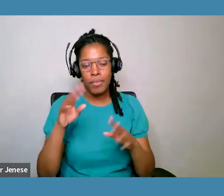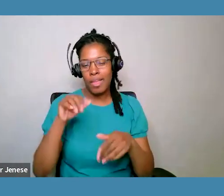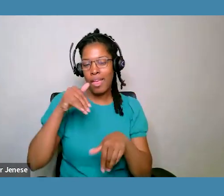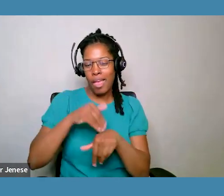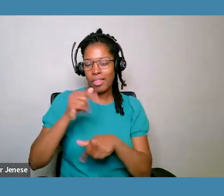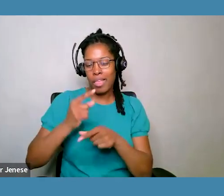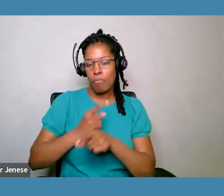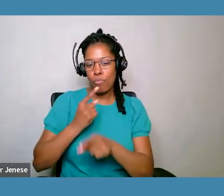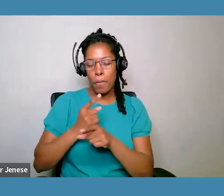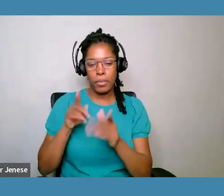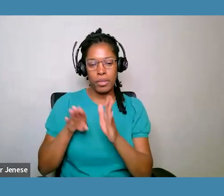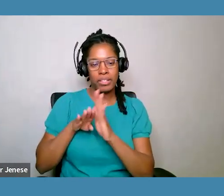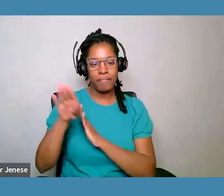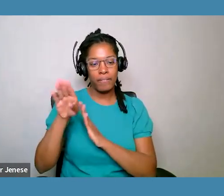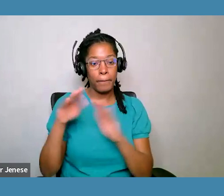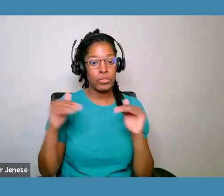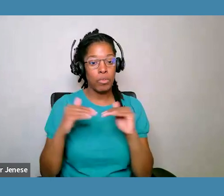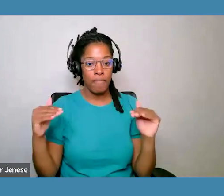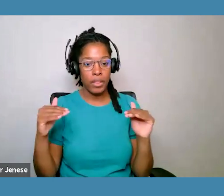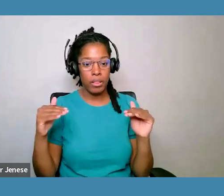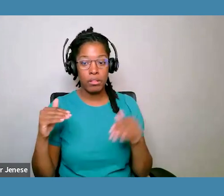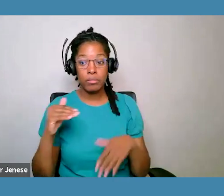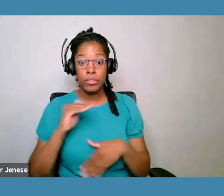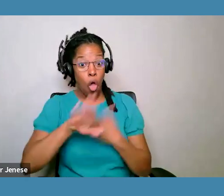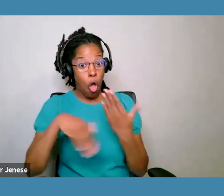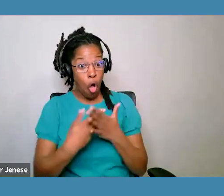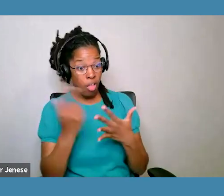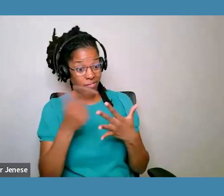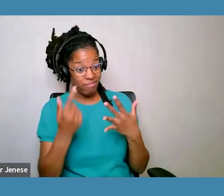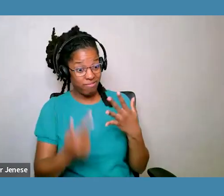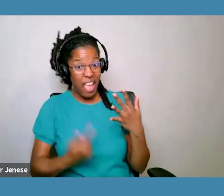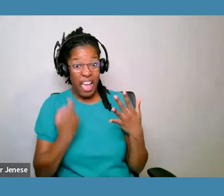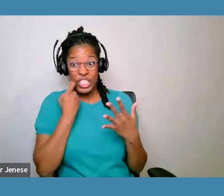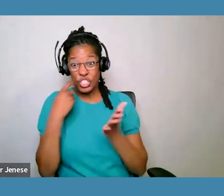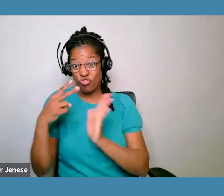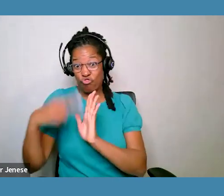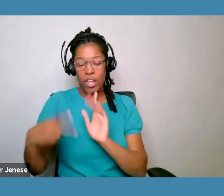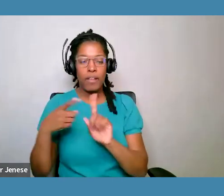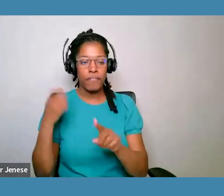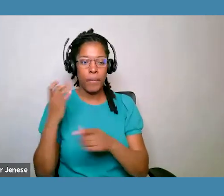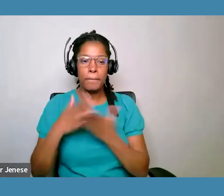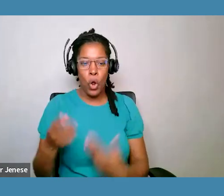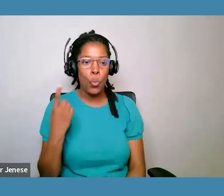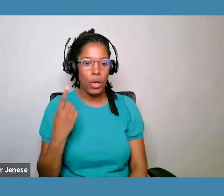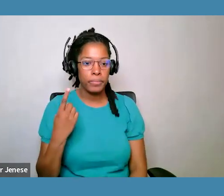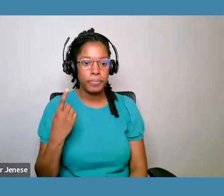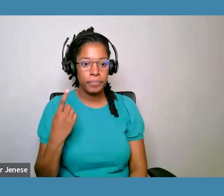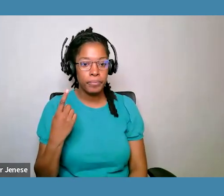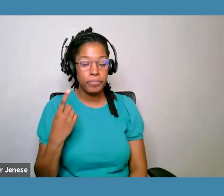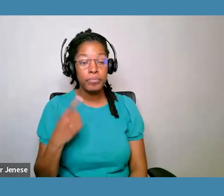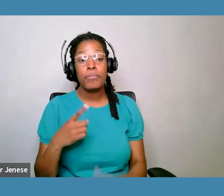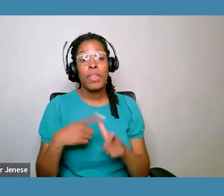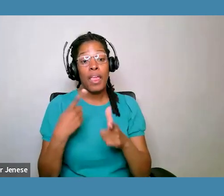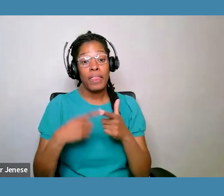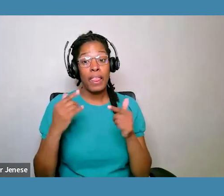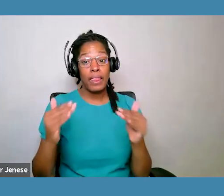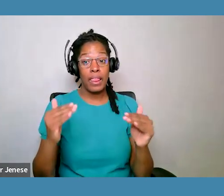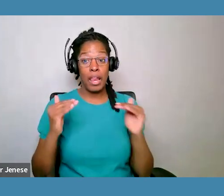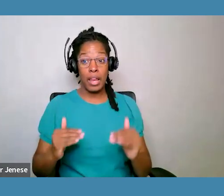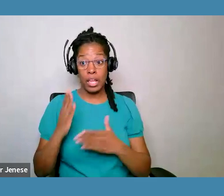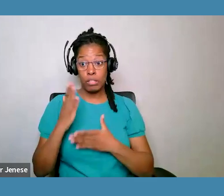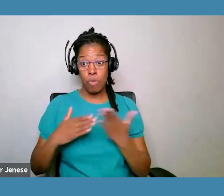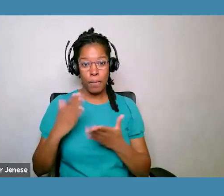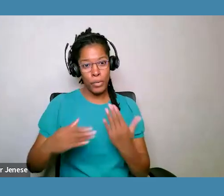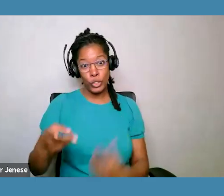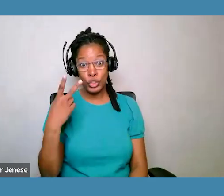appropriate developmental level. So all those factors I just read are all from part one. And then the next part two,